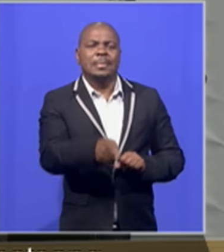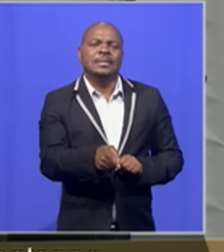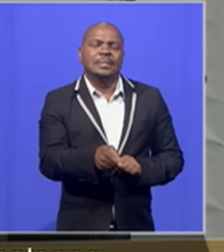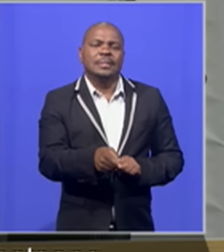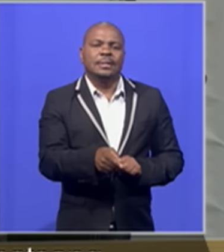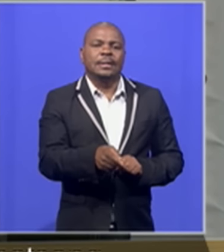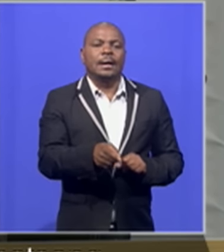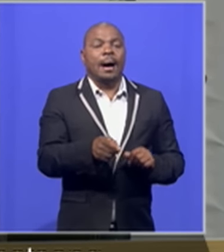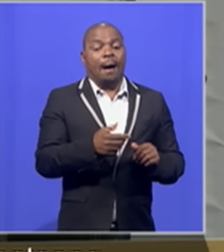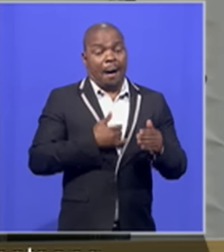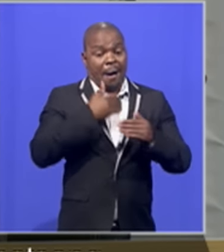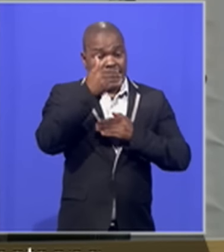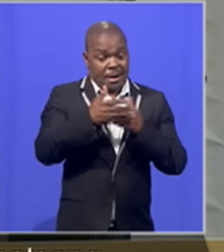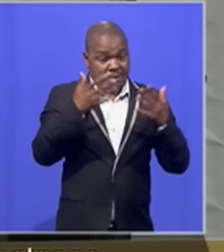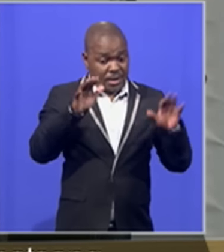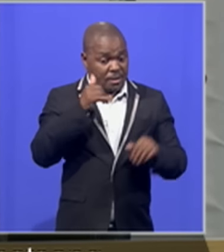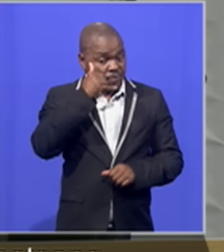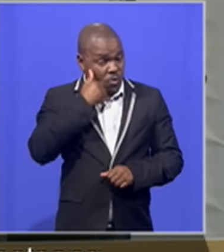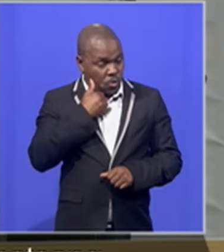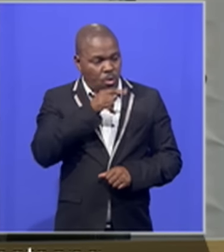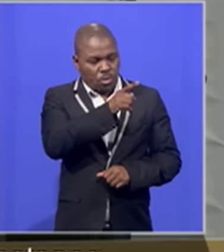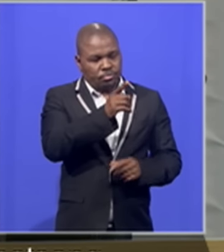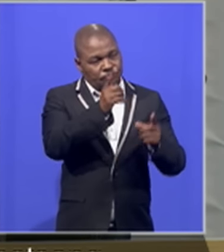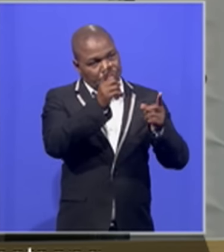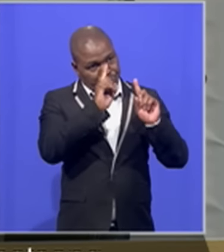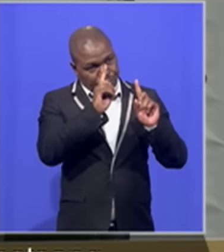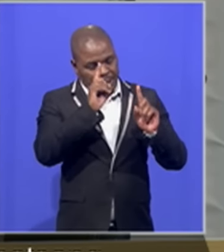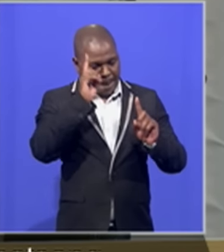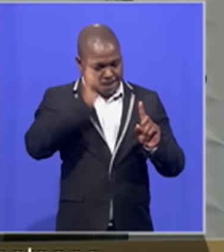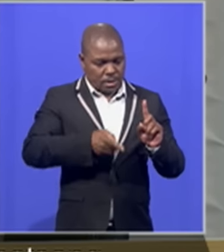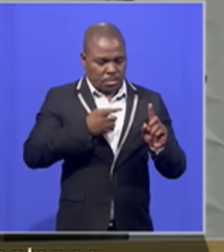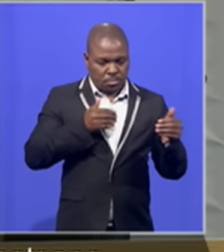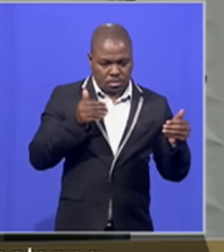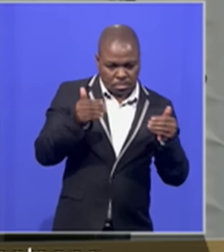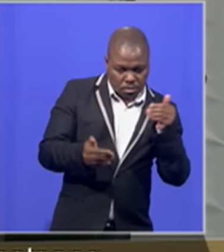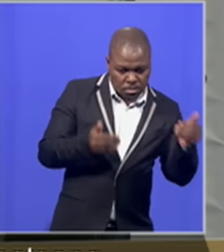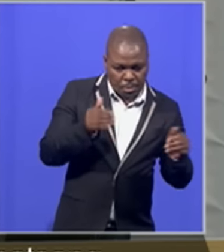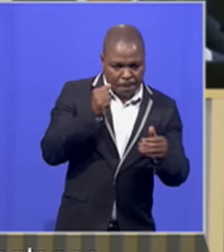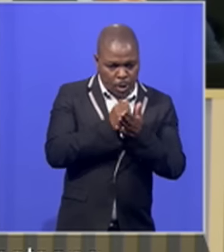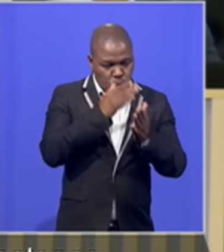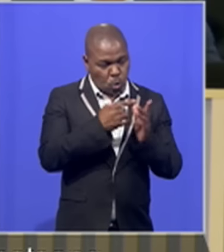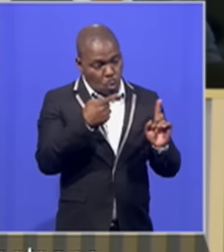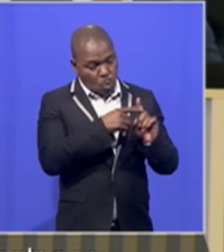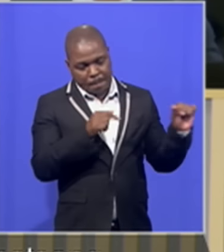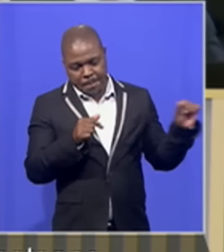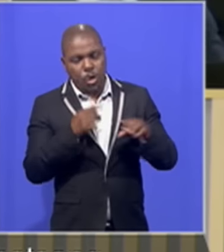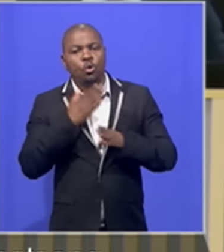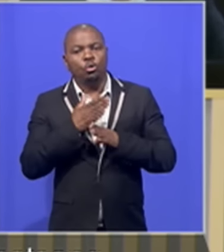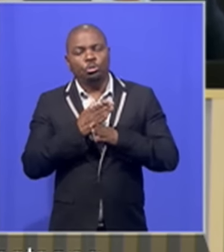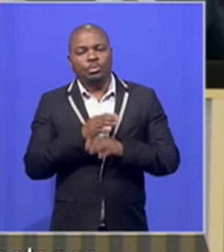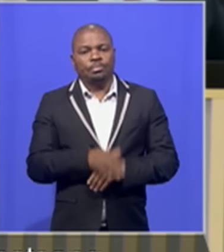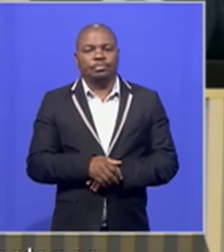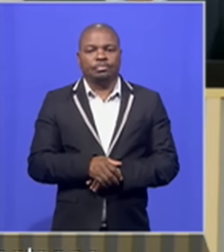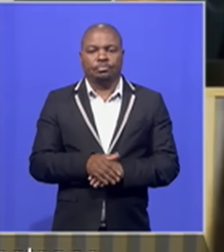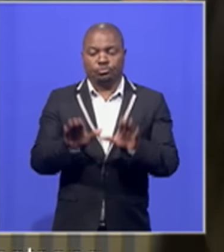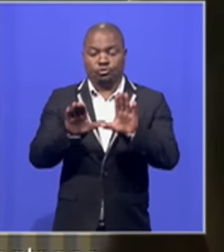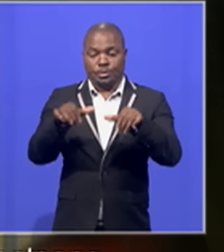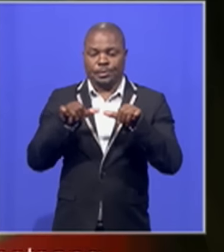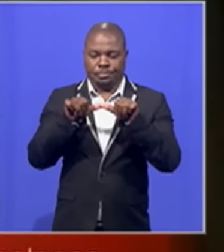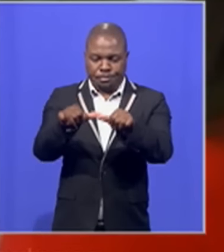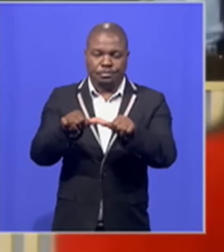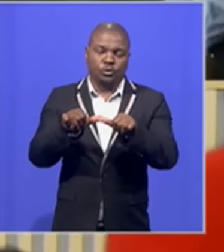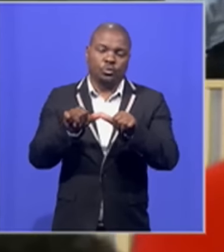At the end of the call, she instructed me to facilitate the return of Mkhwanazi to work. Dithetso di tla